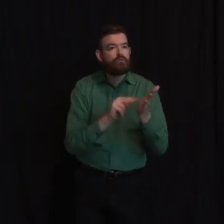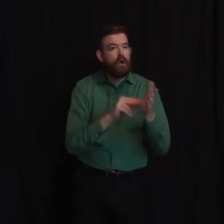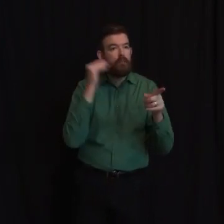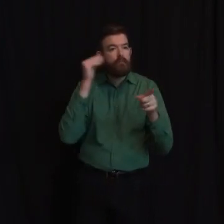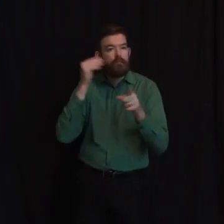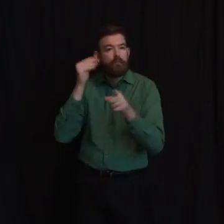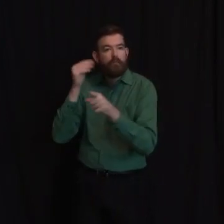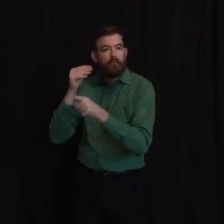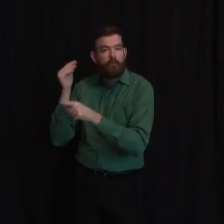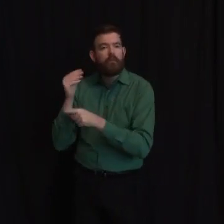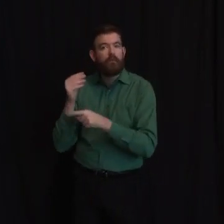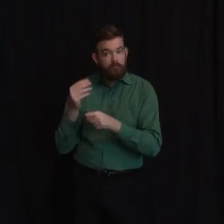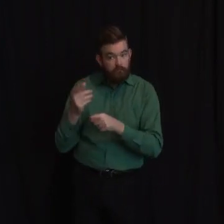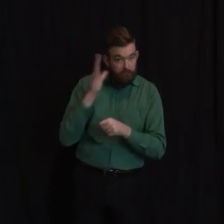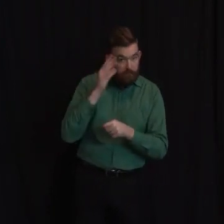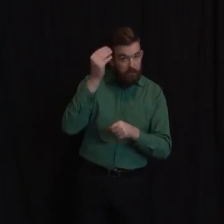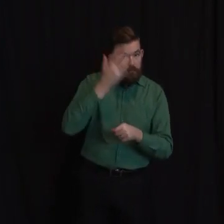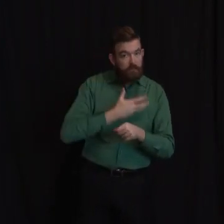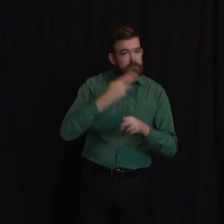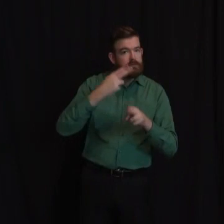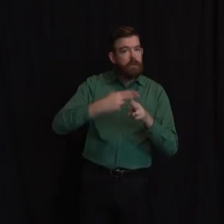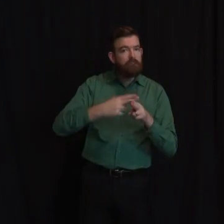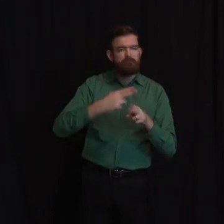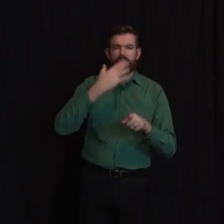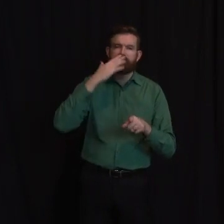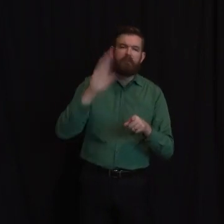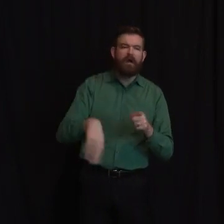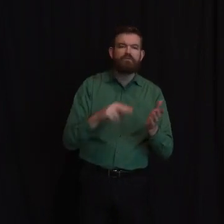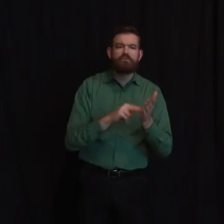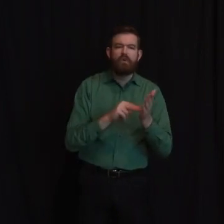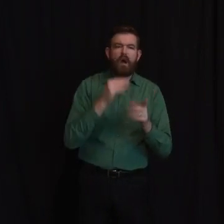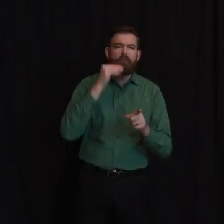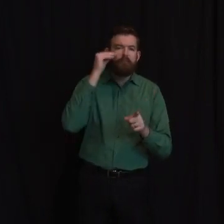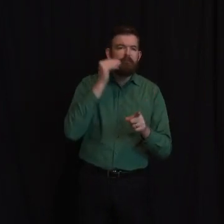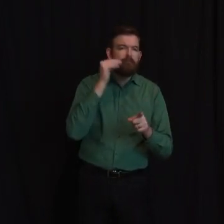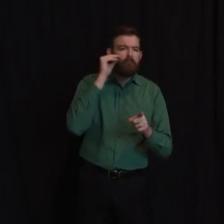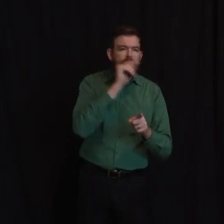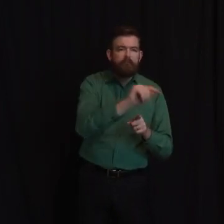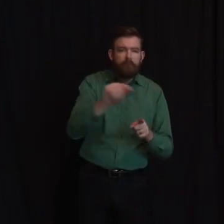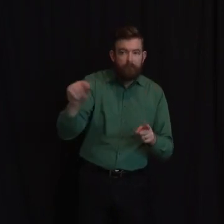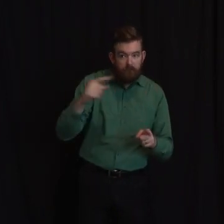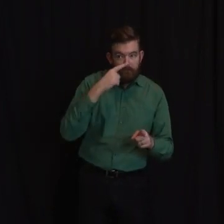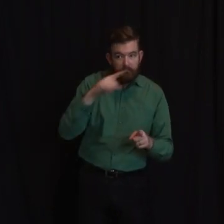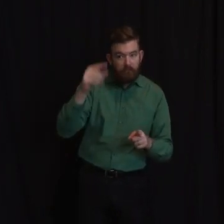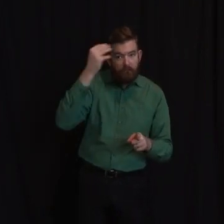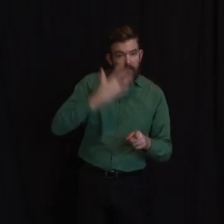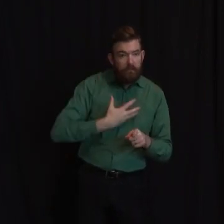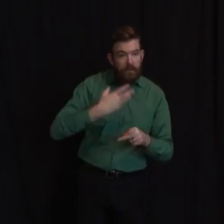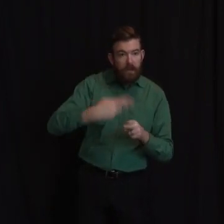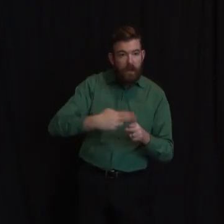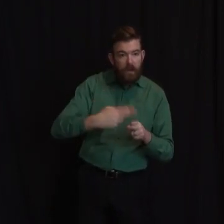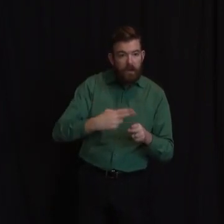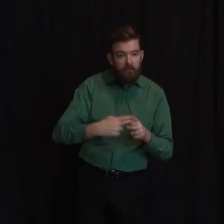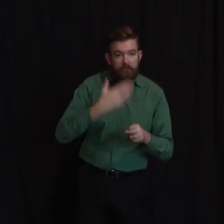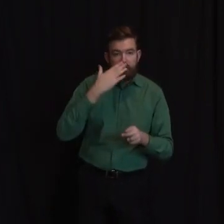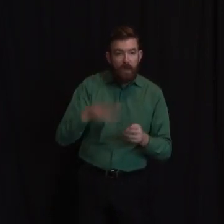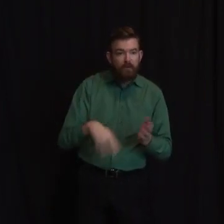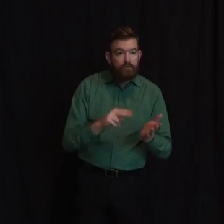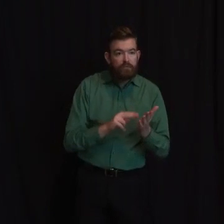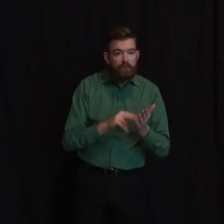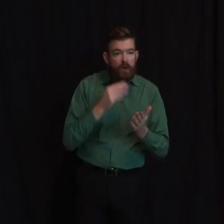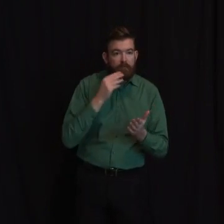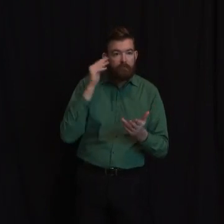home operators that we don't know about? And the Philadelphia Inquirer, and we have some other questions on the total number of